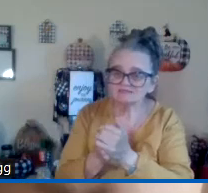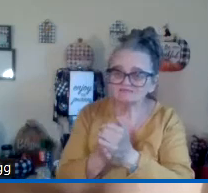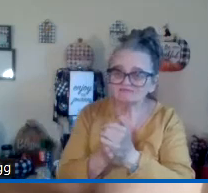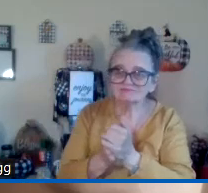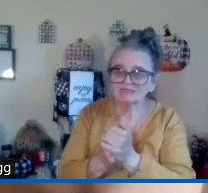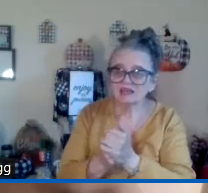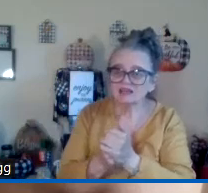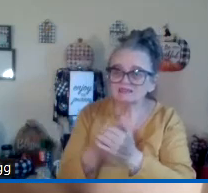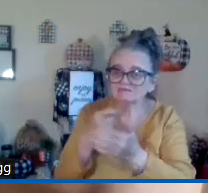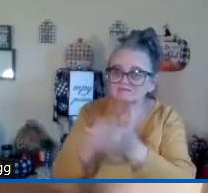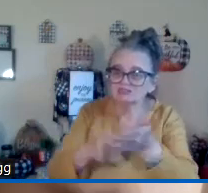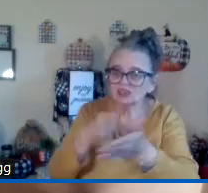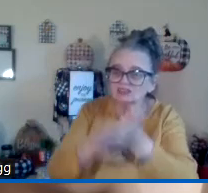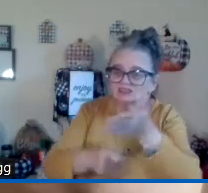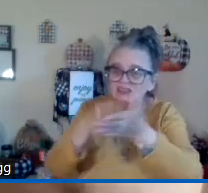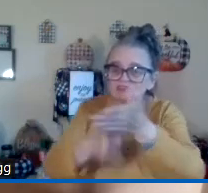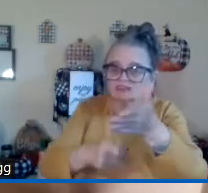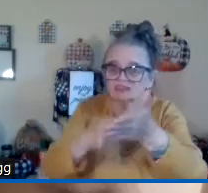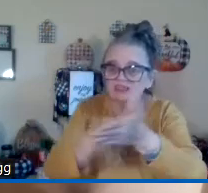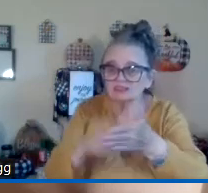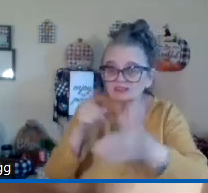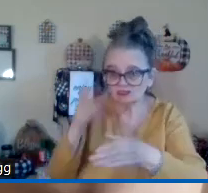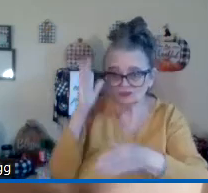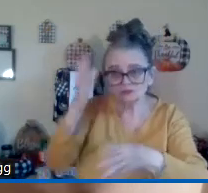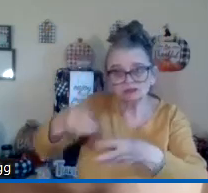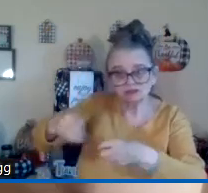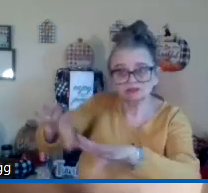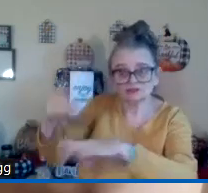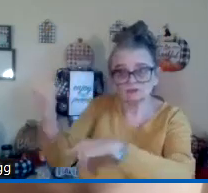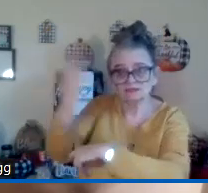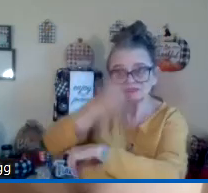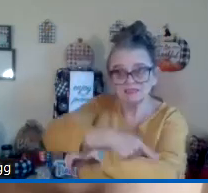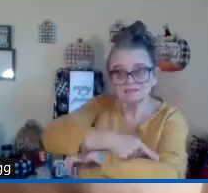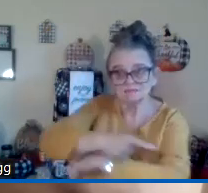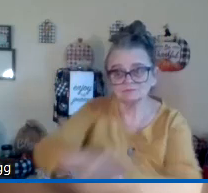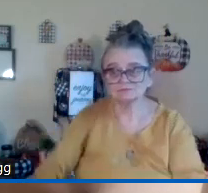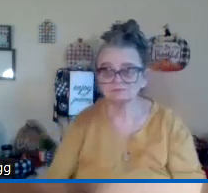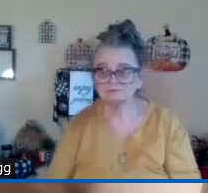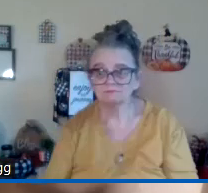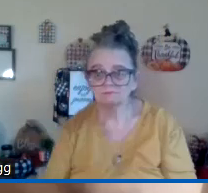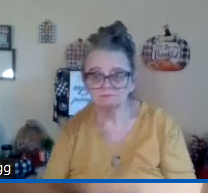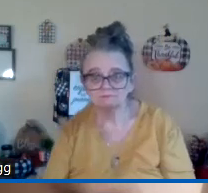that charging, you will lose it one day.